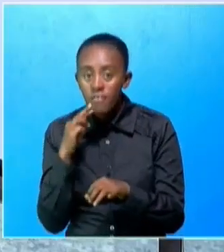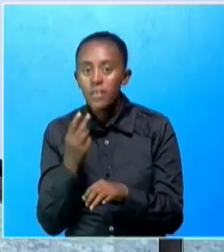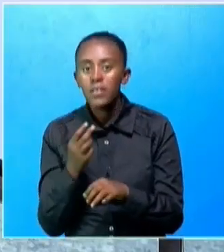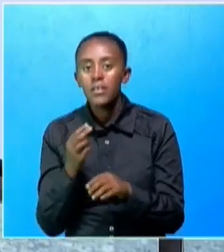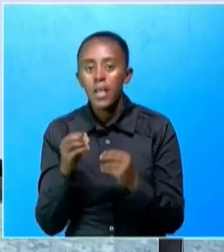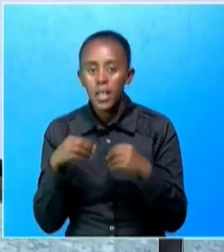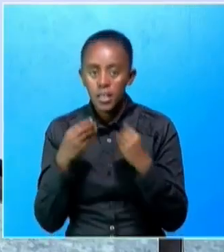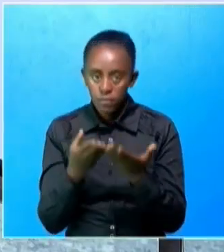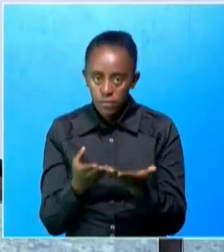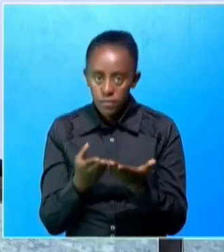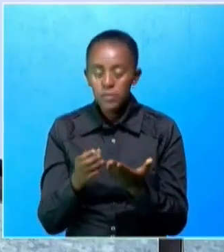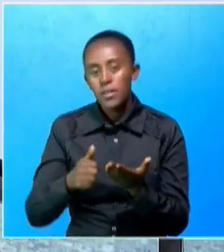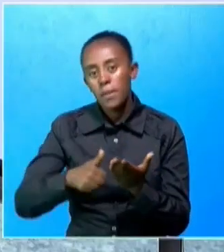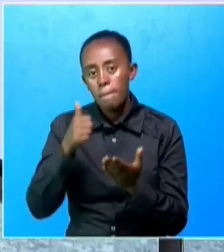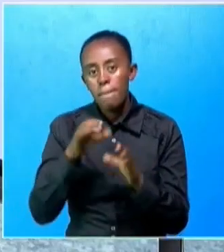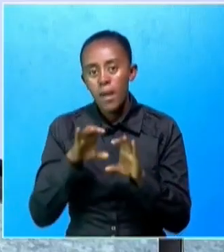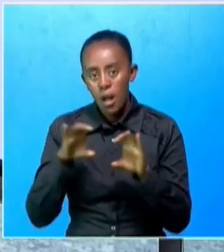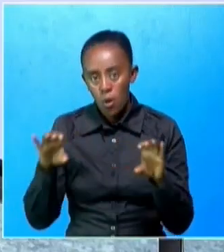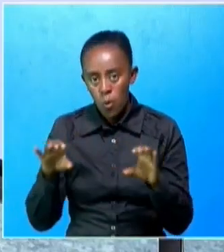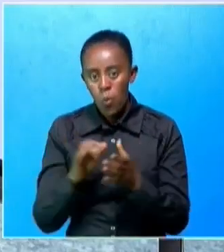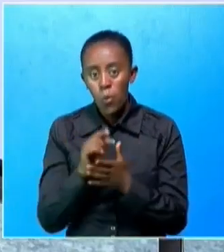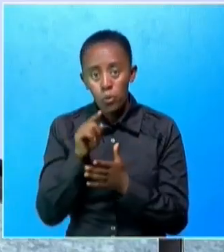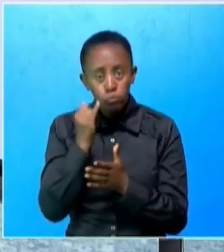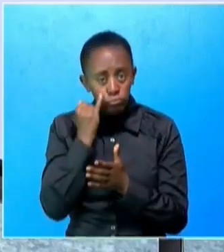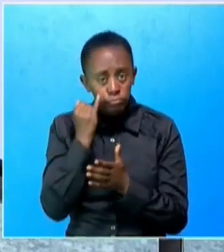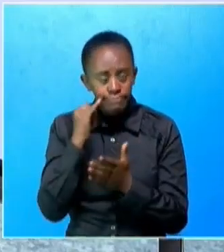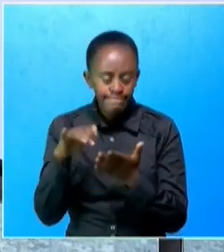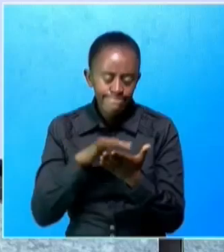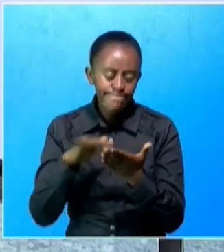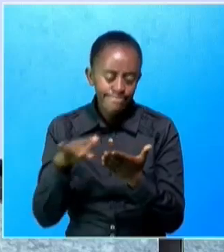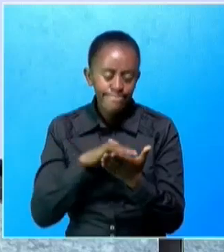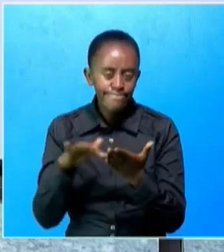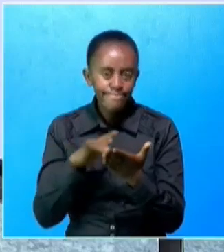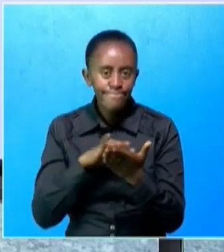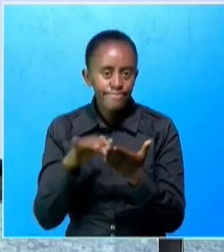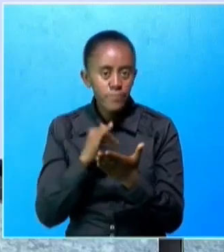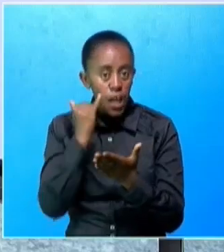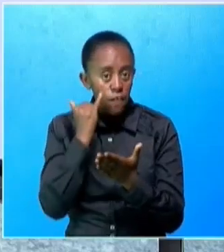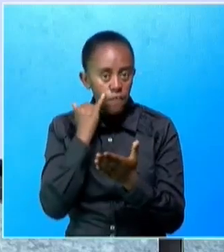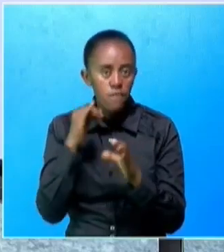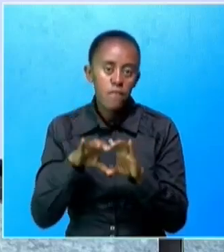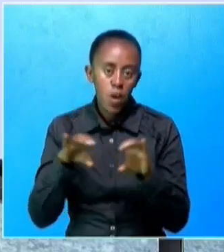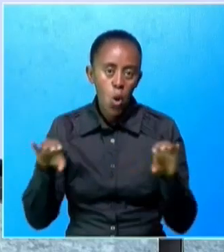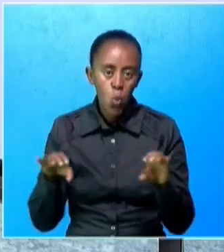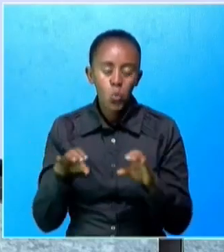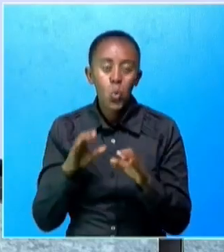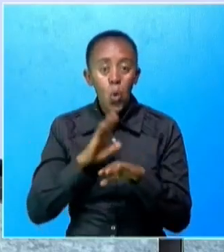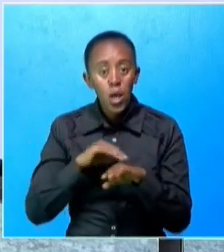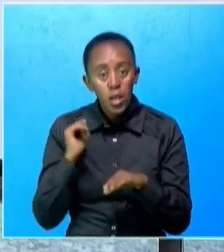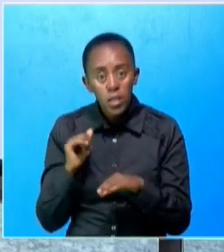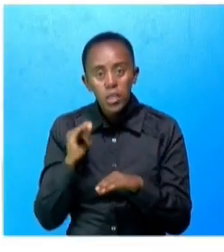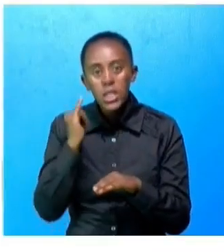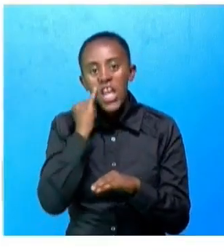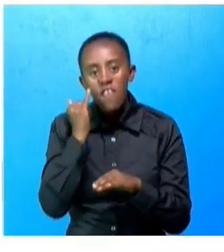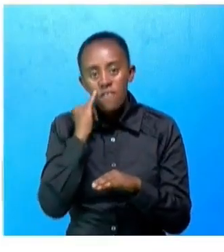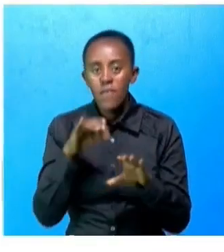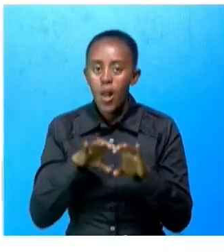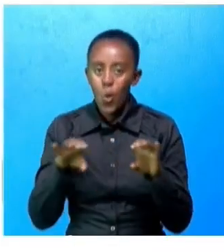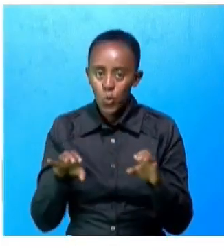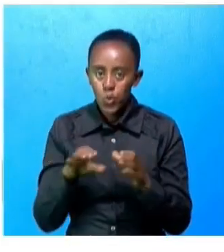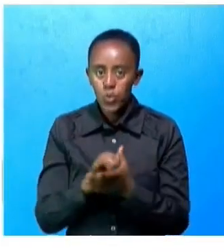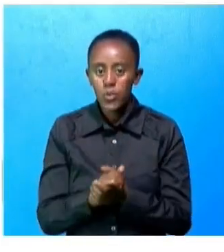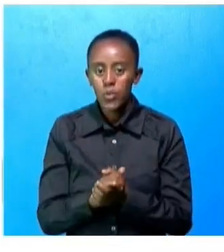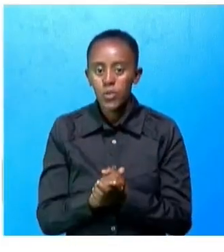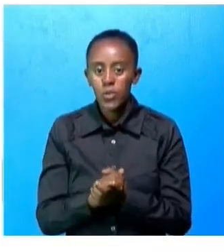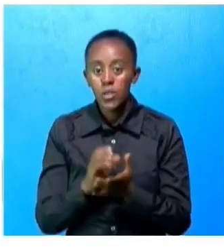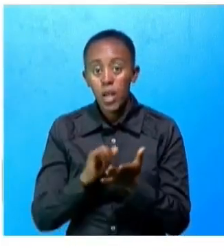in the main clause. If you study hard, it is what? The if clause part. What we call it? If clause part.